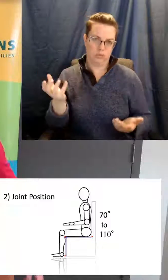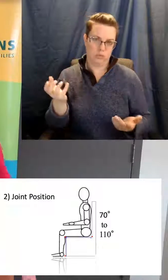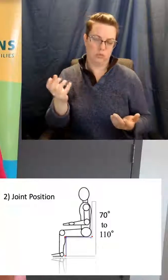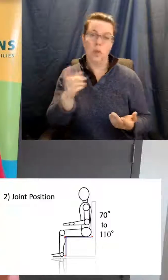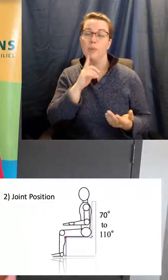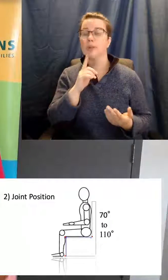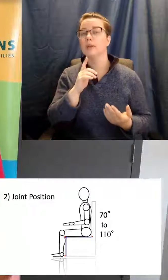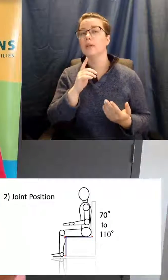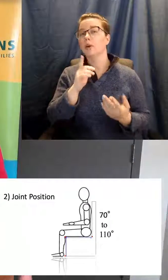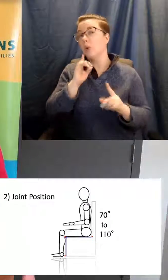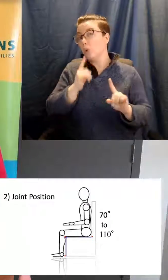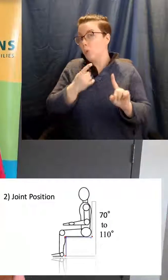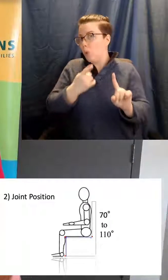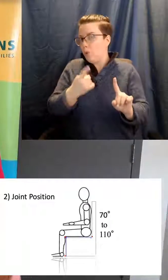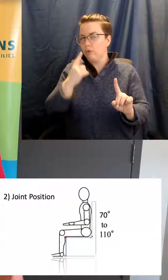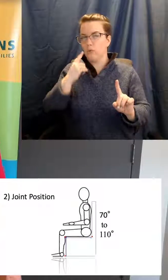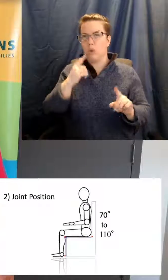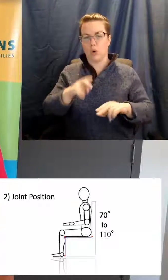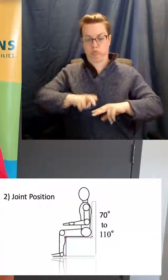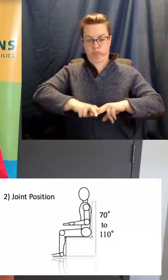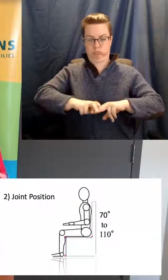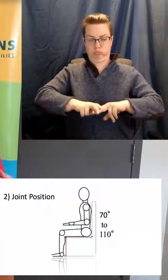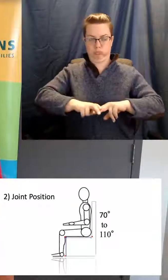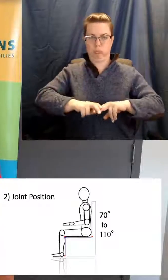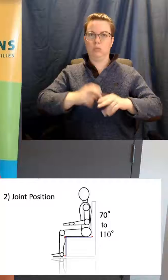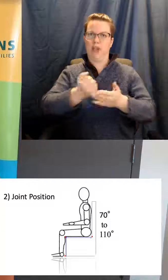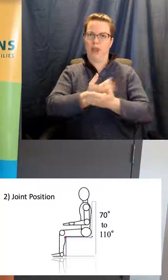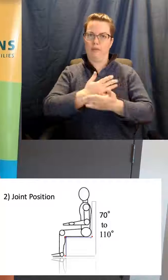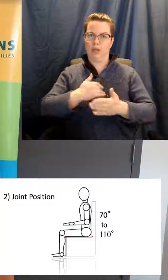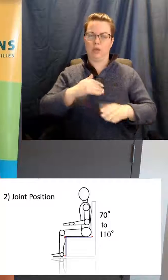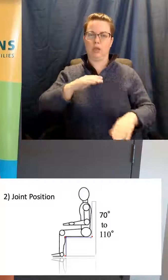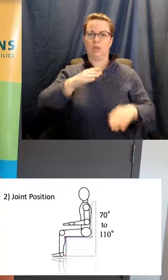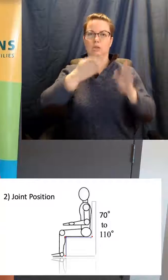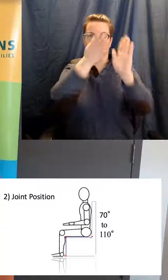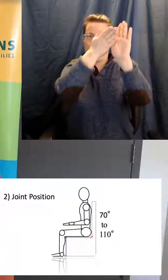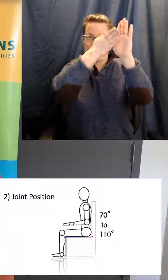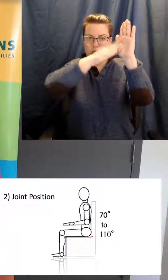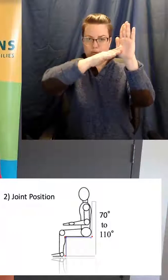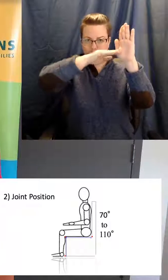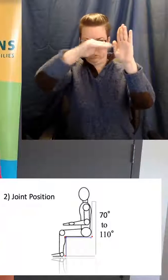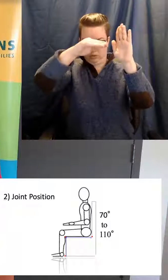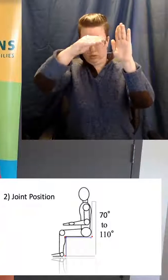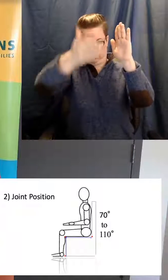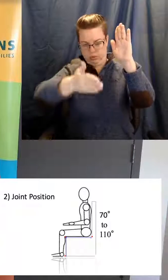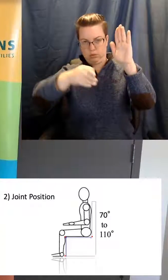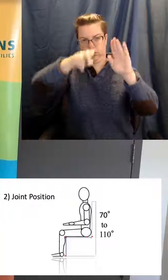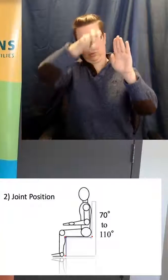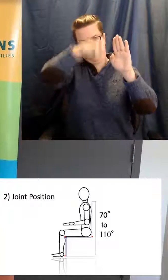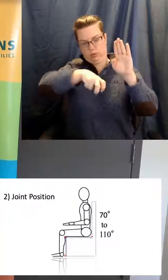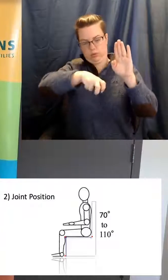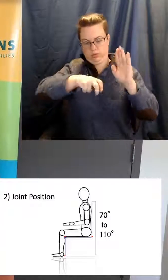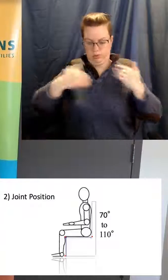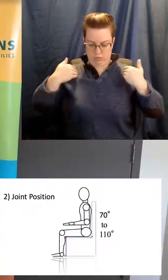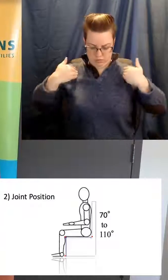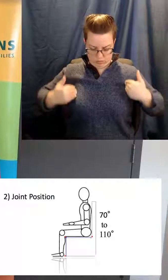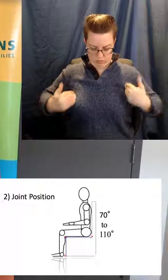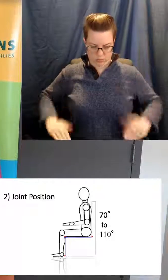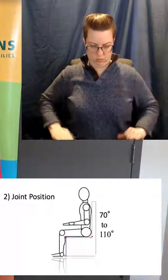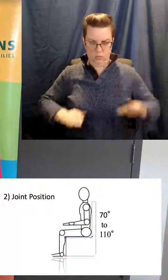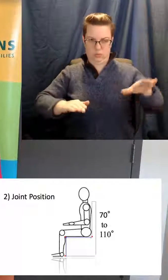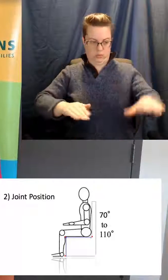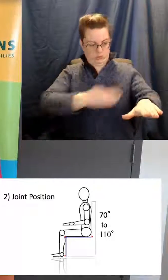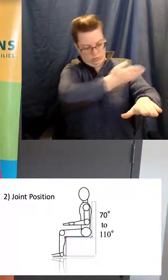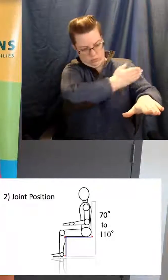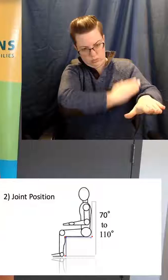hips, 90 at our knees, 90 at our ankles, by creating a chair that's the right height, and then making the keyboard at the right height as well, so